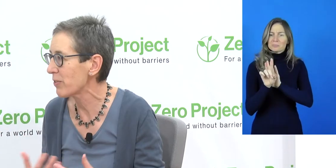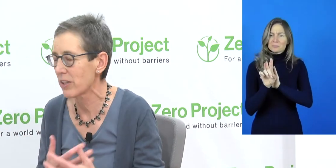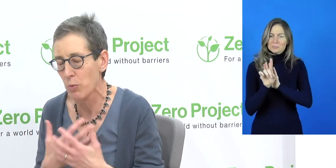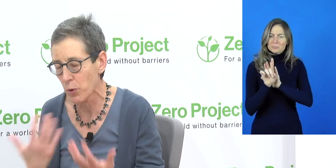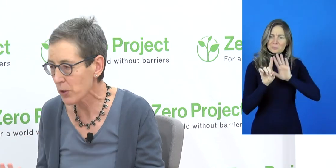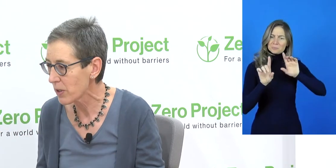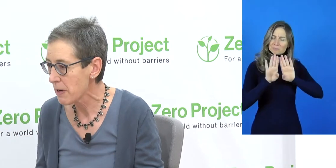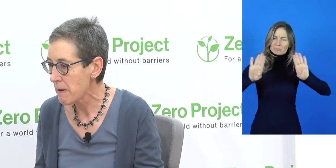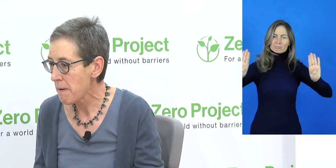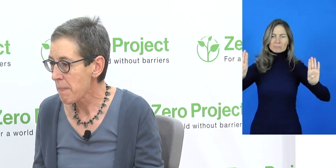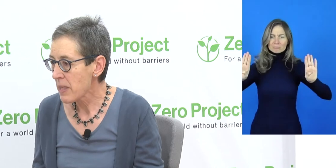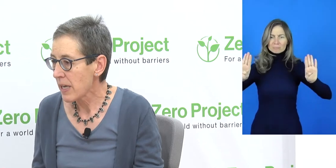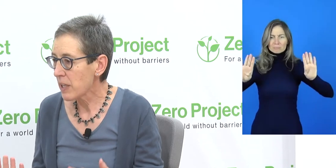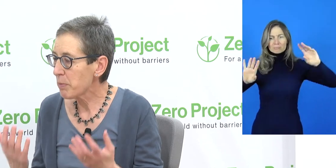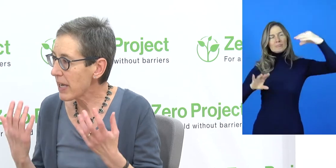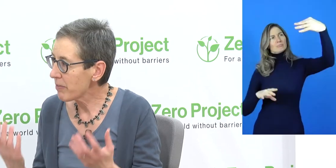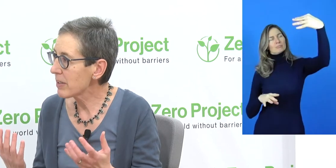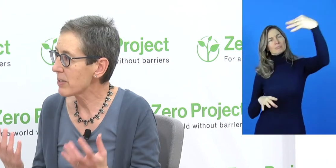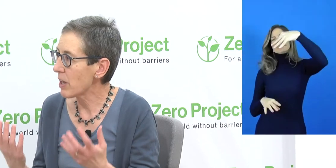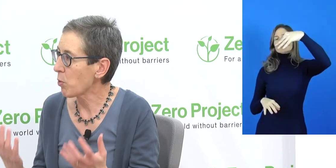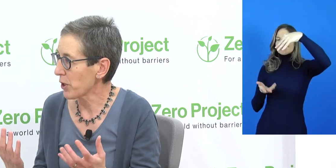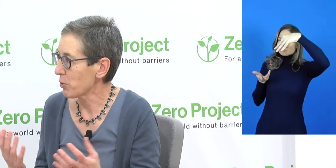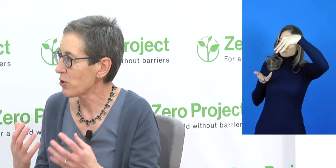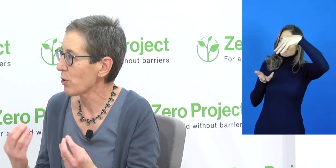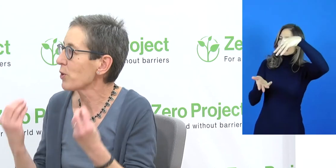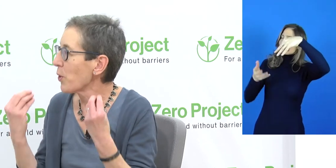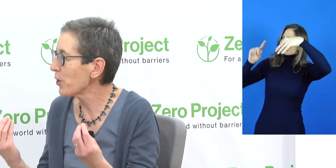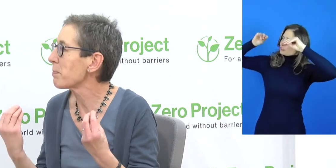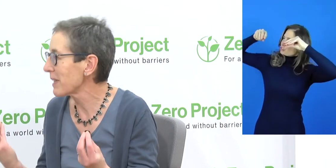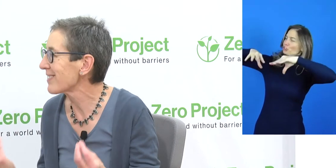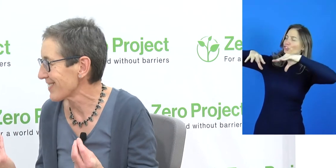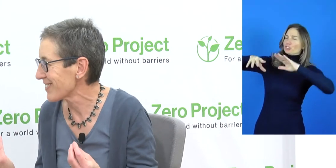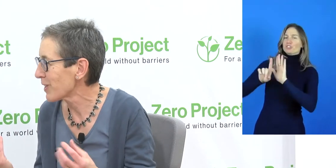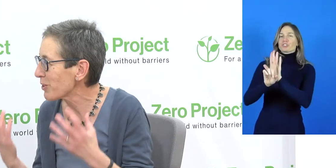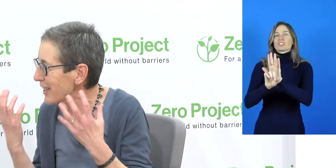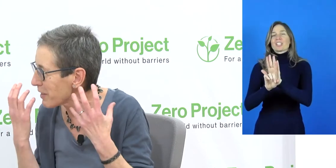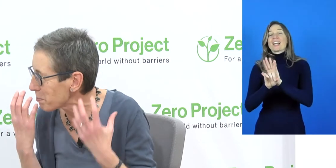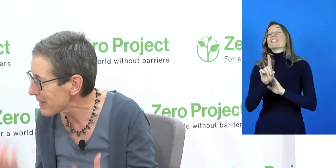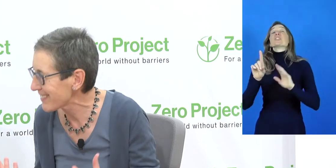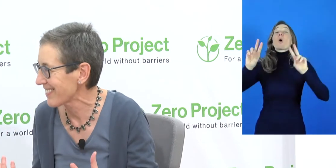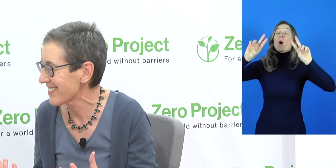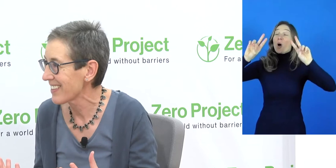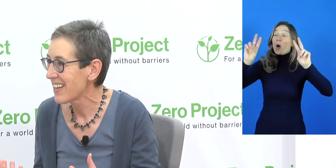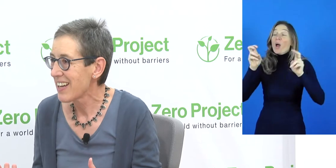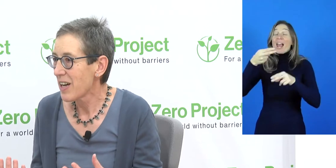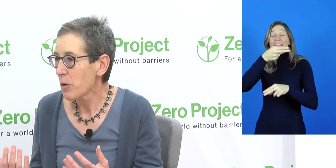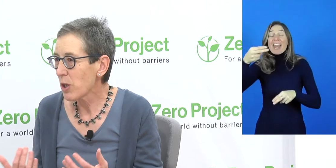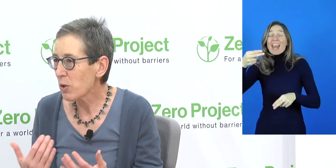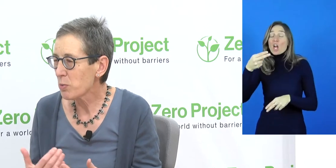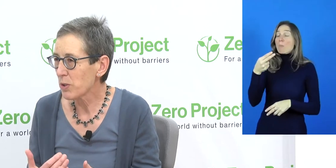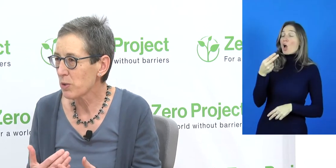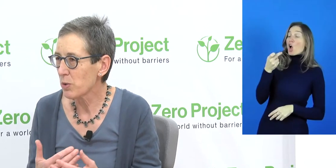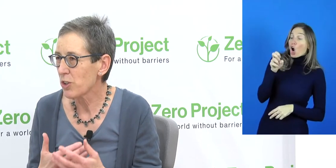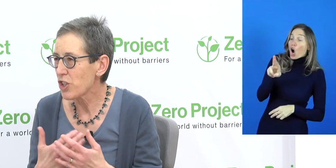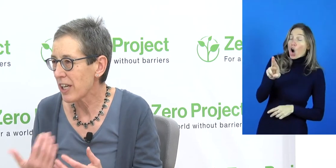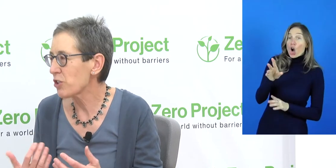life, in their work. And by having this award, which is called Her Abilities, looking at the abilities, we also